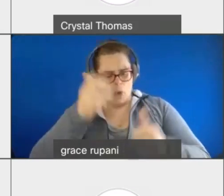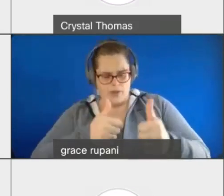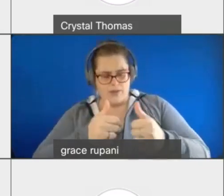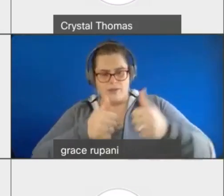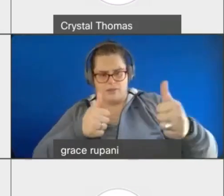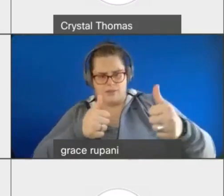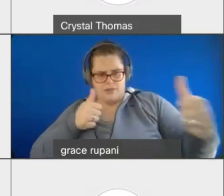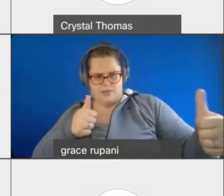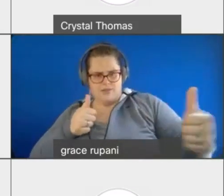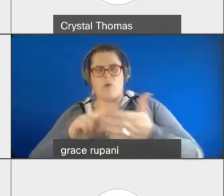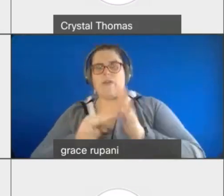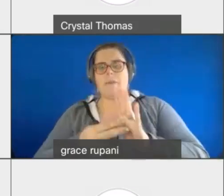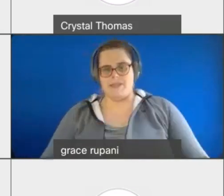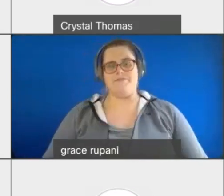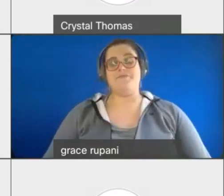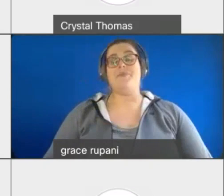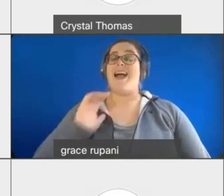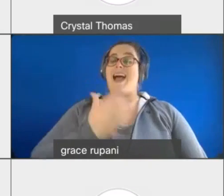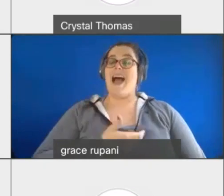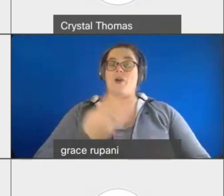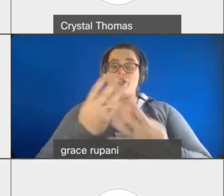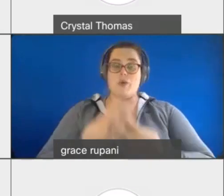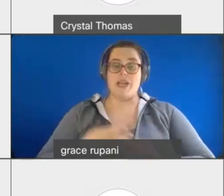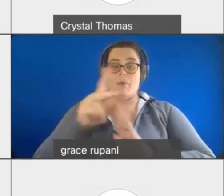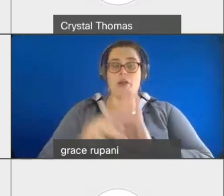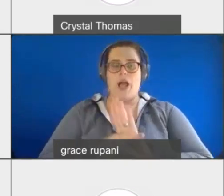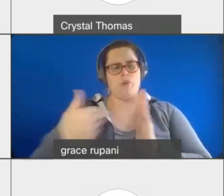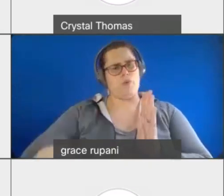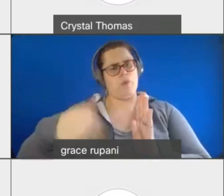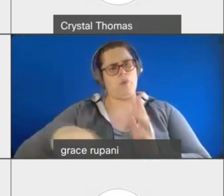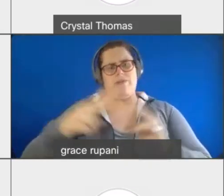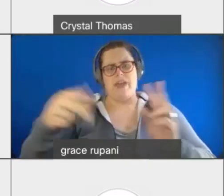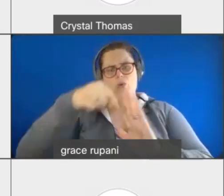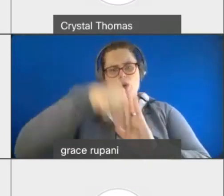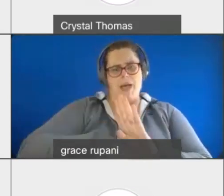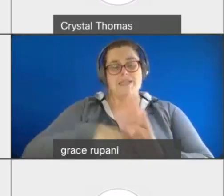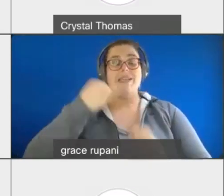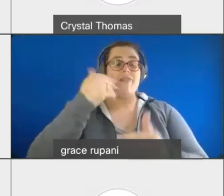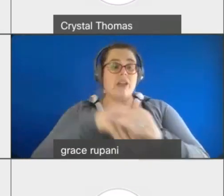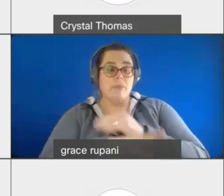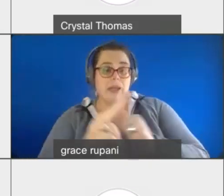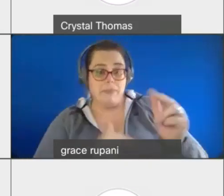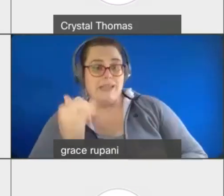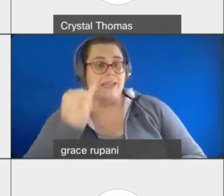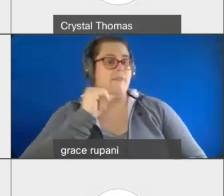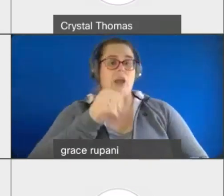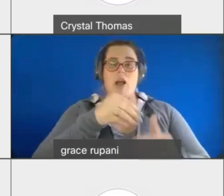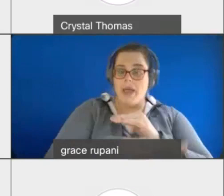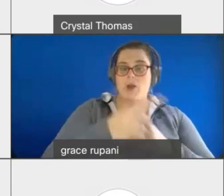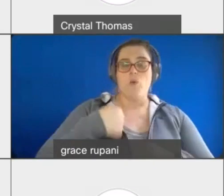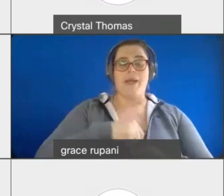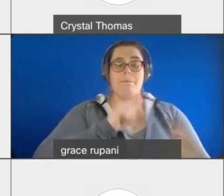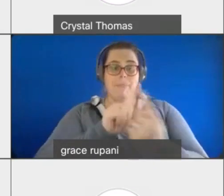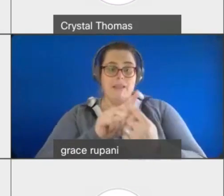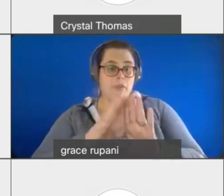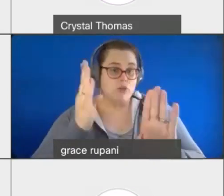protocol, and I think it's very robust, when people come into the building, and if they don't come in and we have to meet them at the door, we're there with